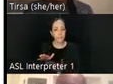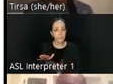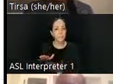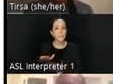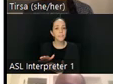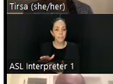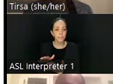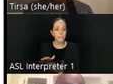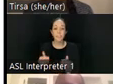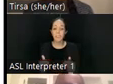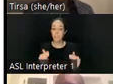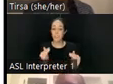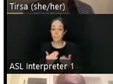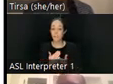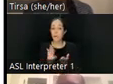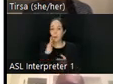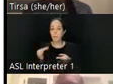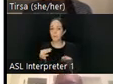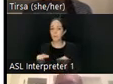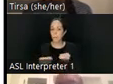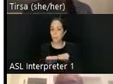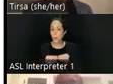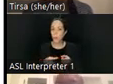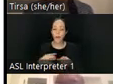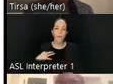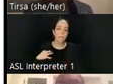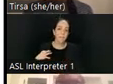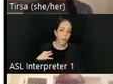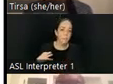subsection, I believe, about kind of like volunteerism based on the civic life